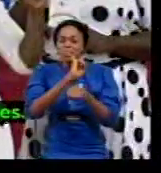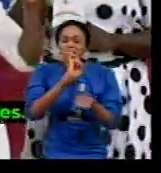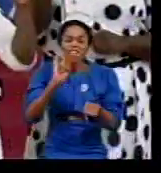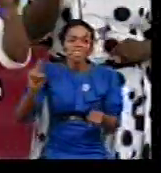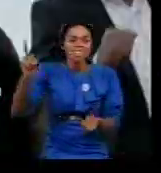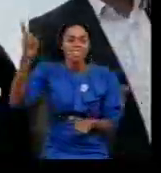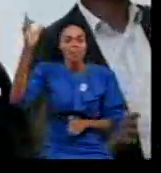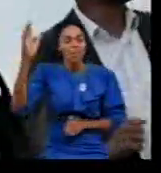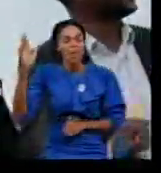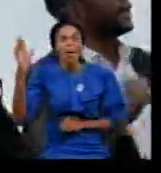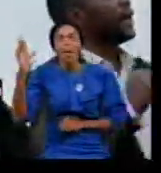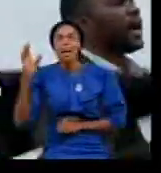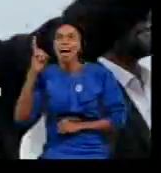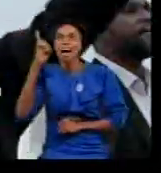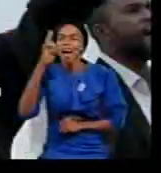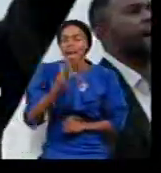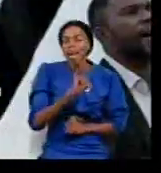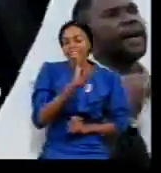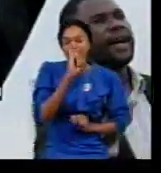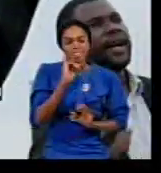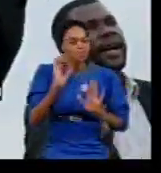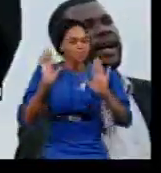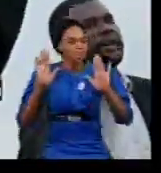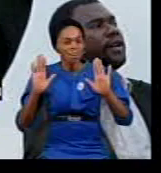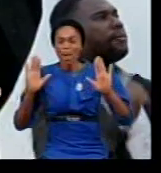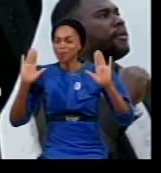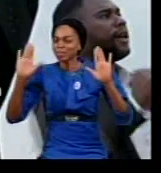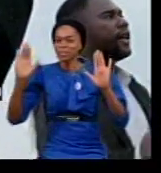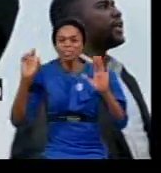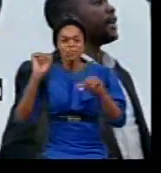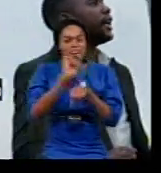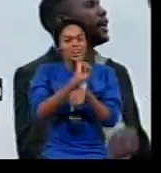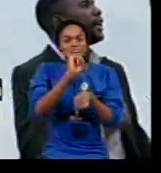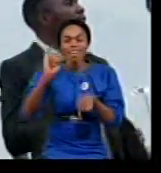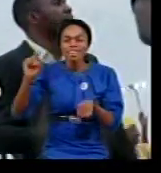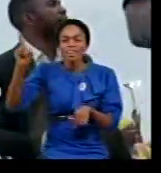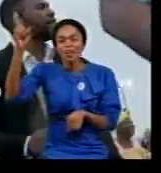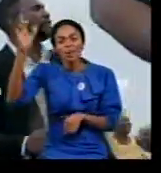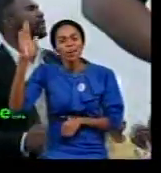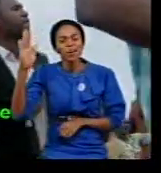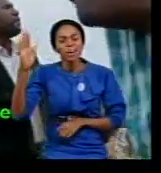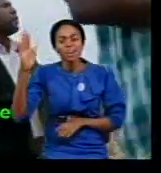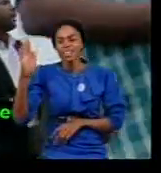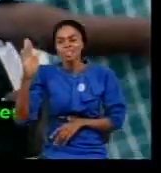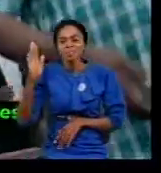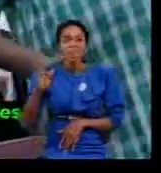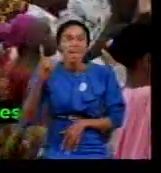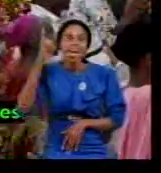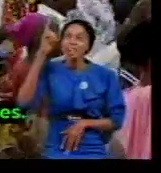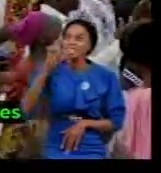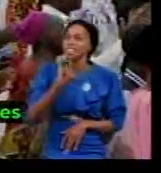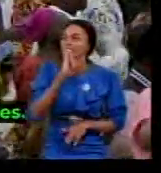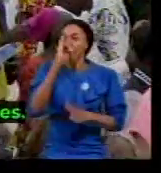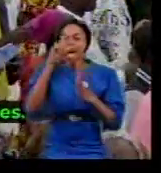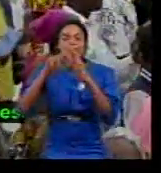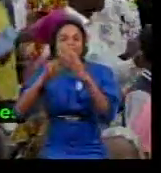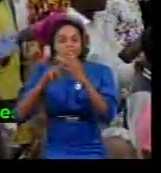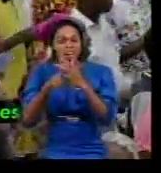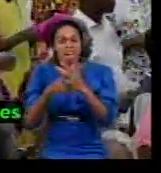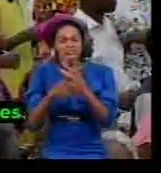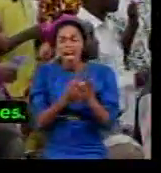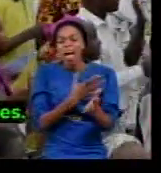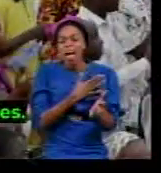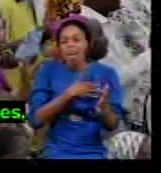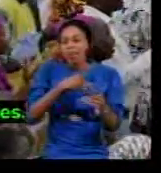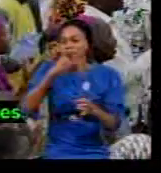of God that comes upon our lives that will guide us into all truth. We're looking at John chapter 16. John chapter 16, and